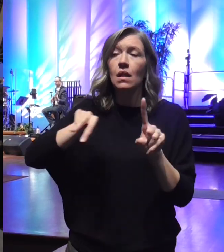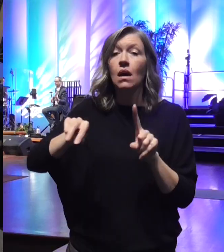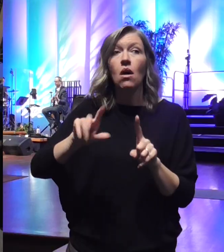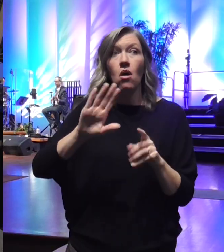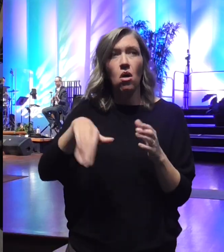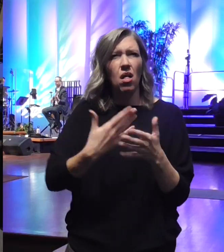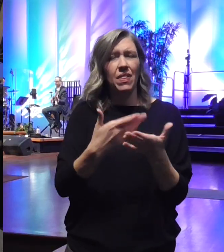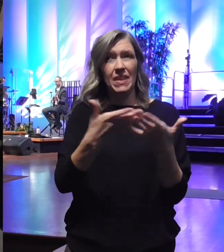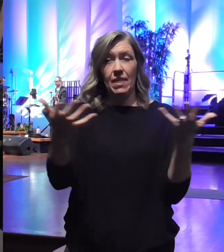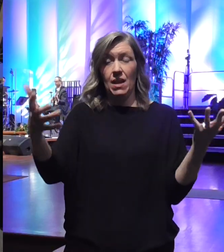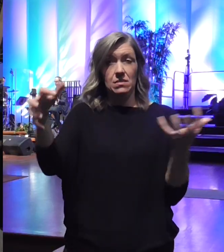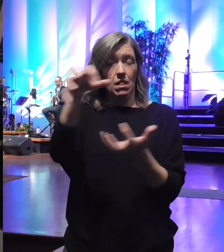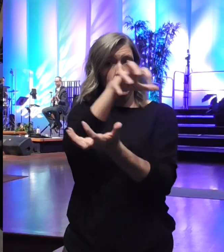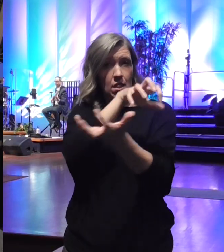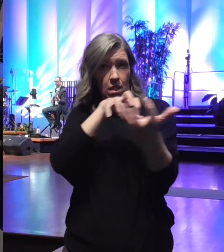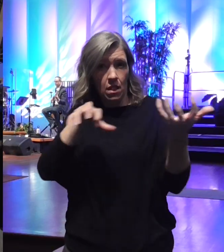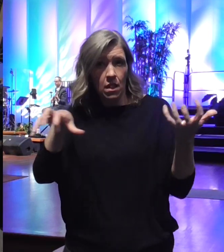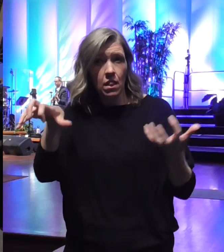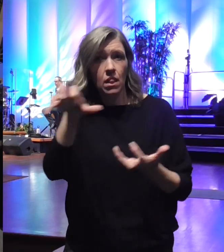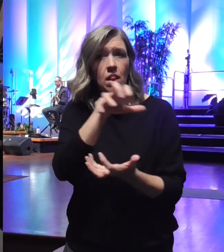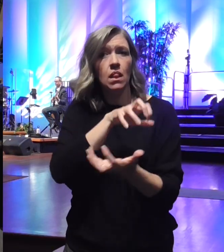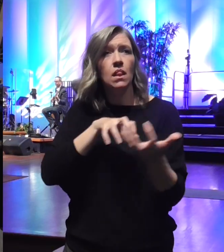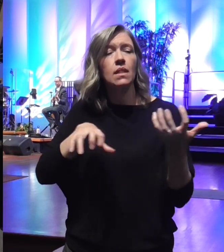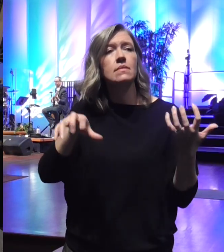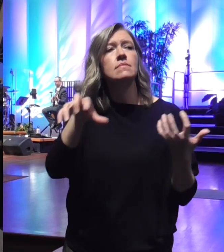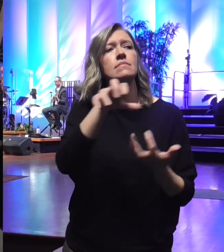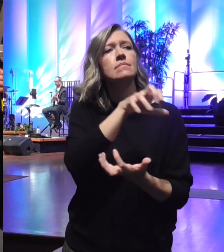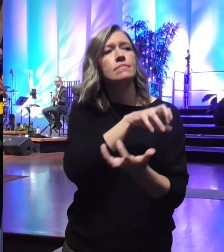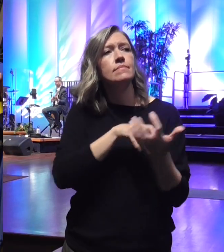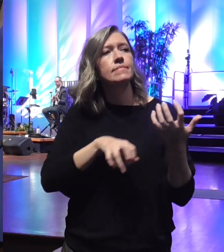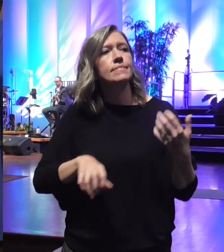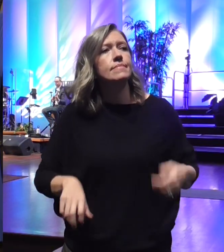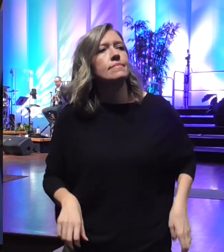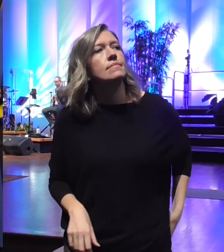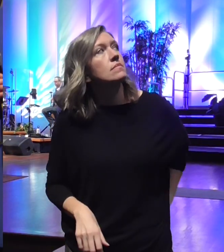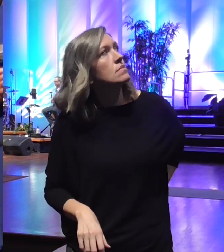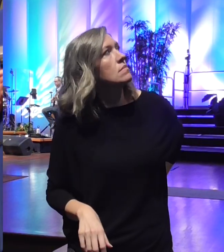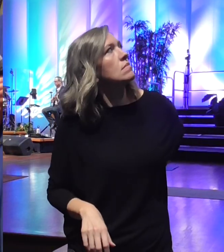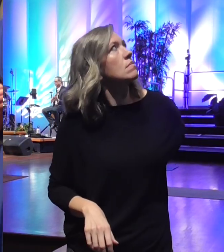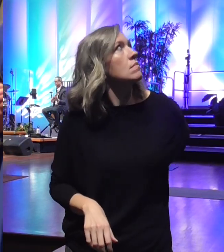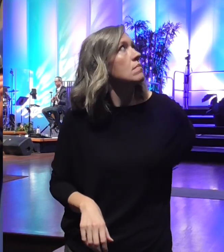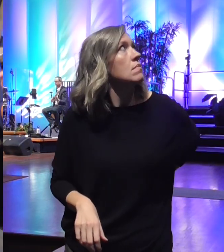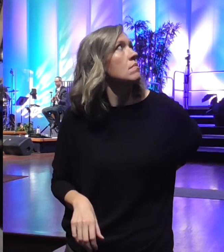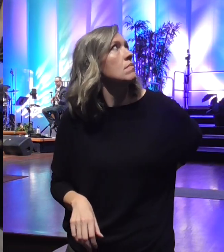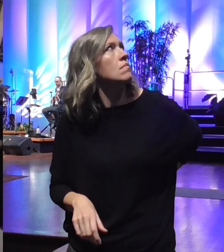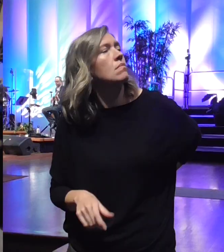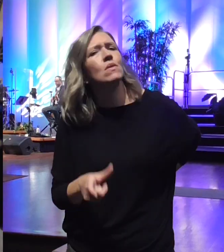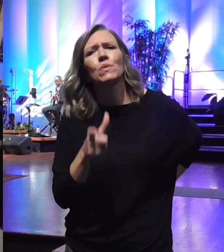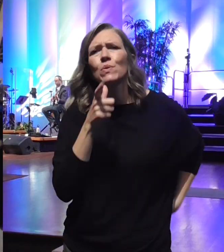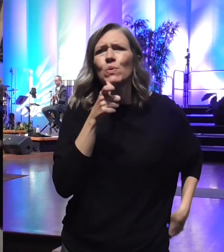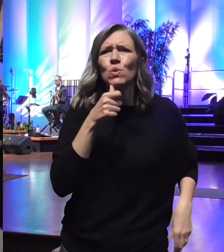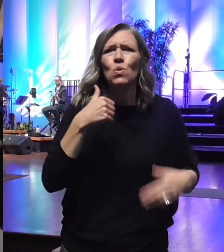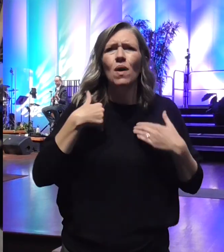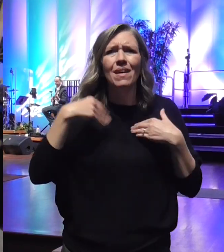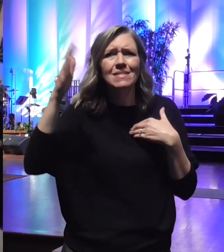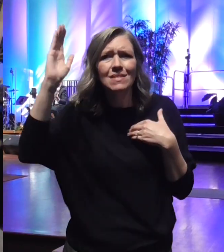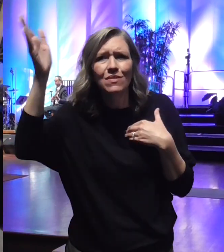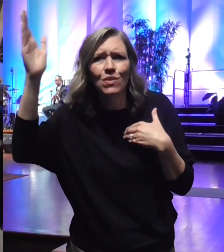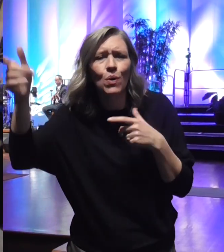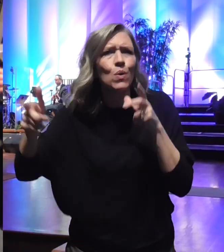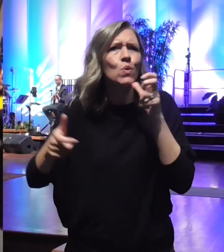the loose ends just end up tied up in tangles. Oh, woo! Who's got the floor? Who's got